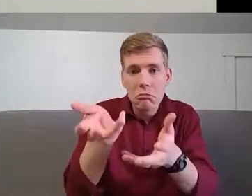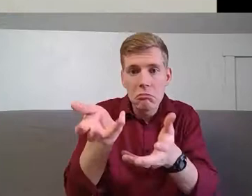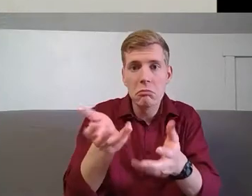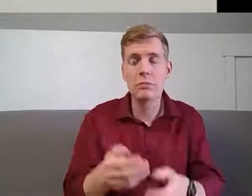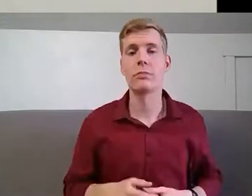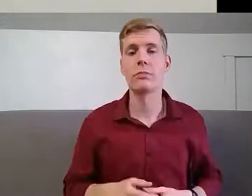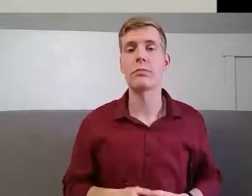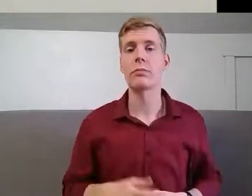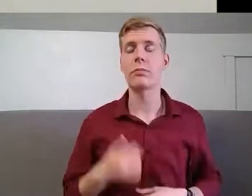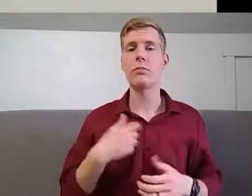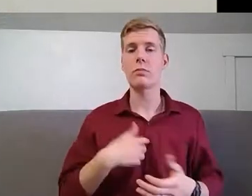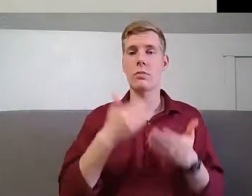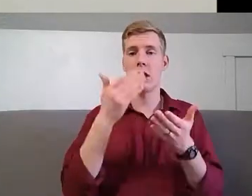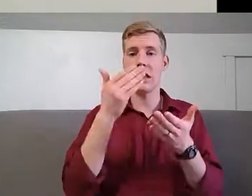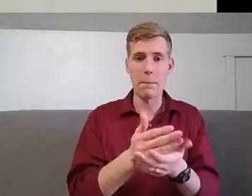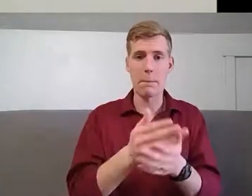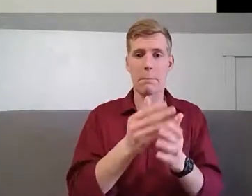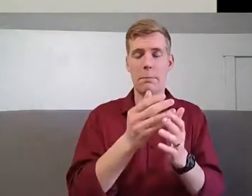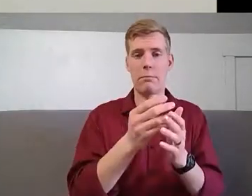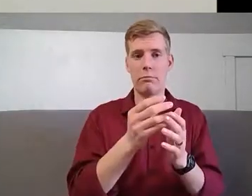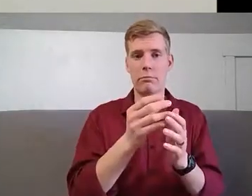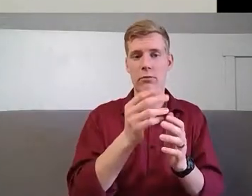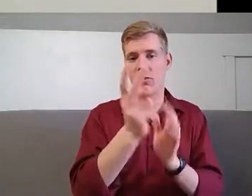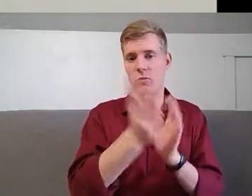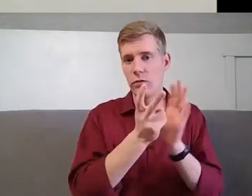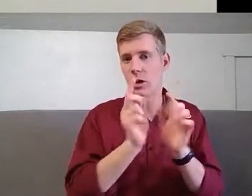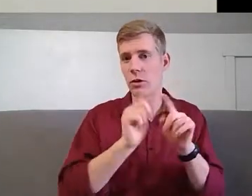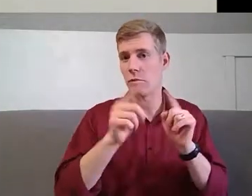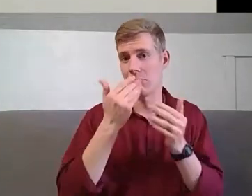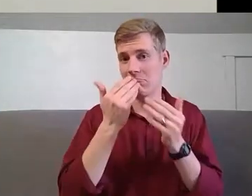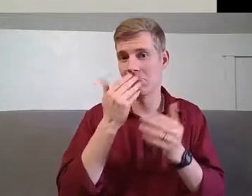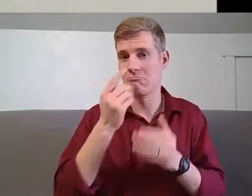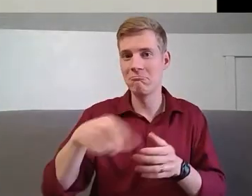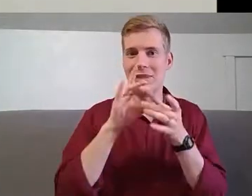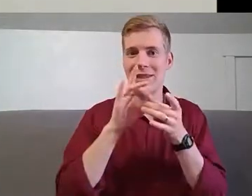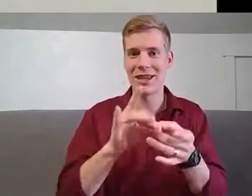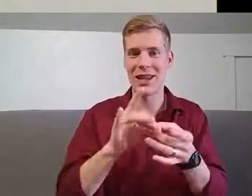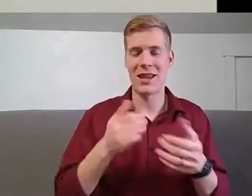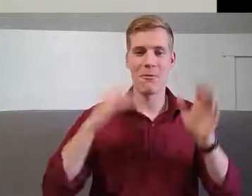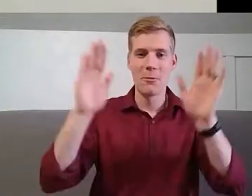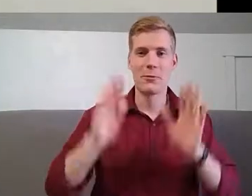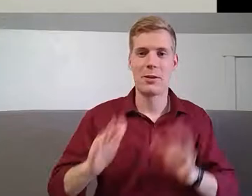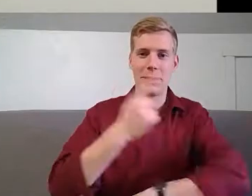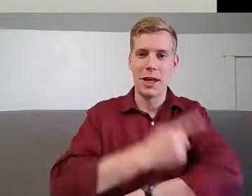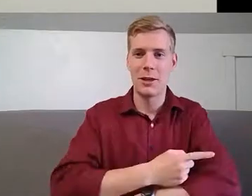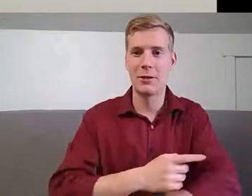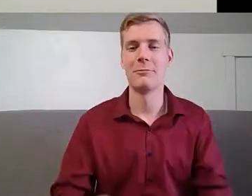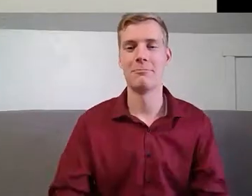again, we're going to stop the recording, but thanks for connecting with us and have a great day.